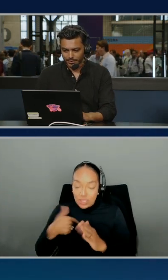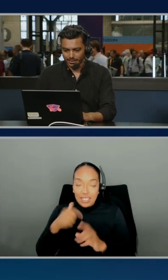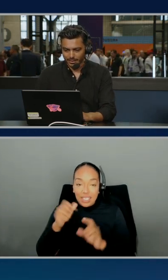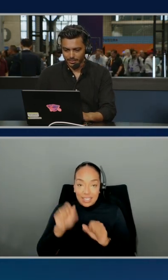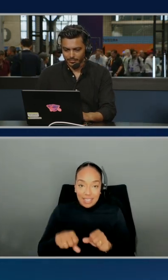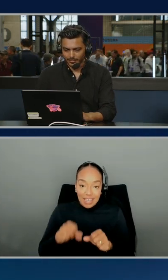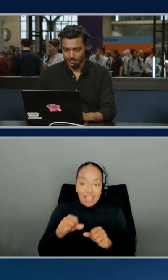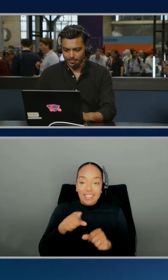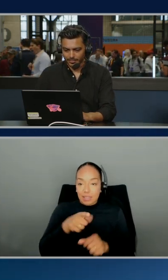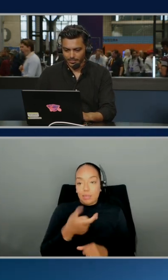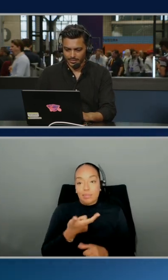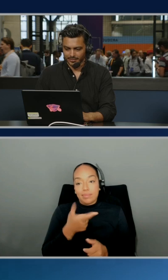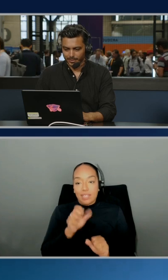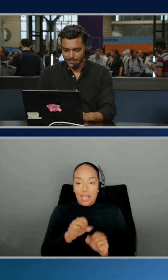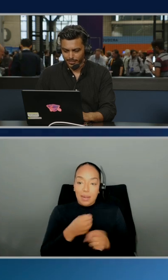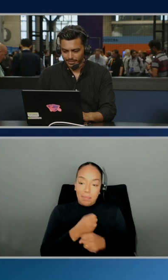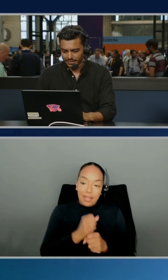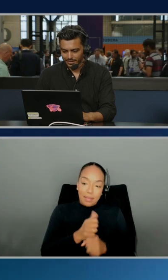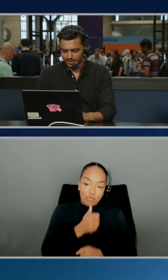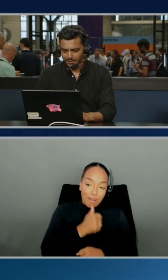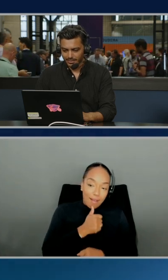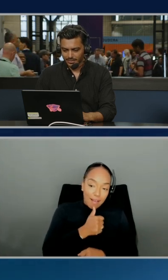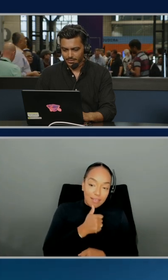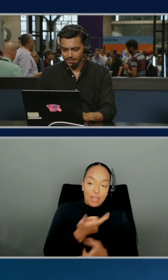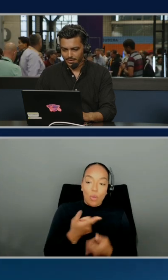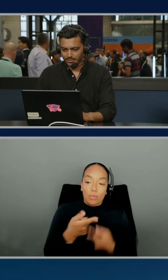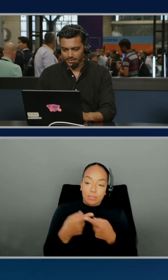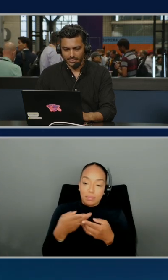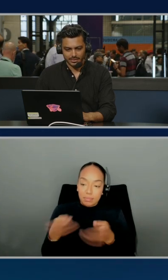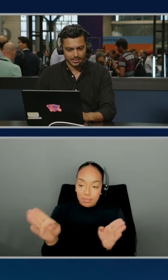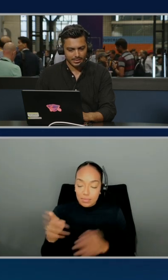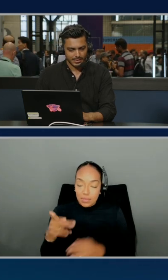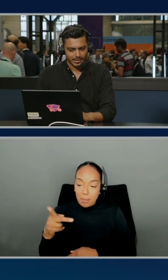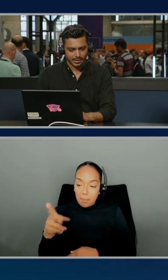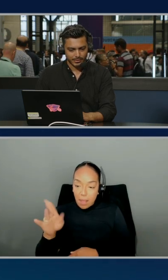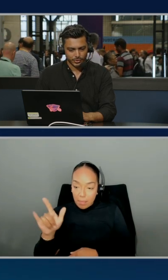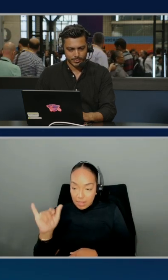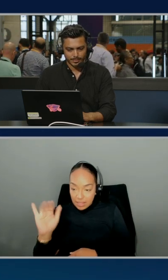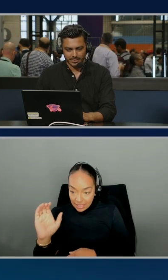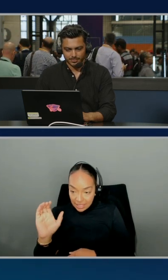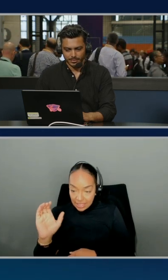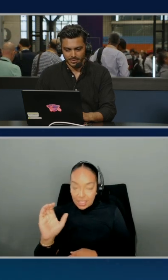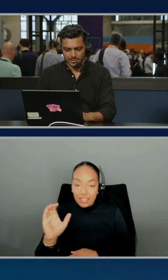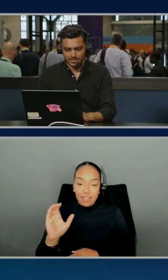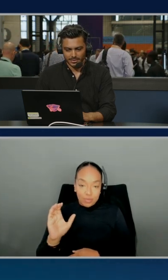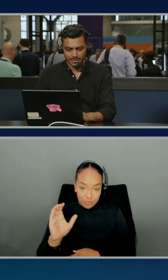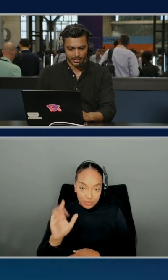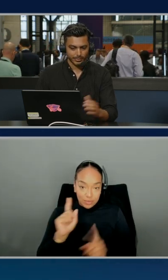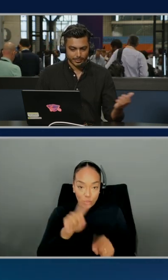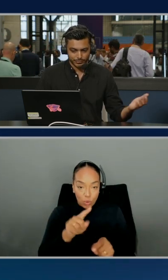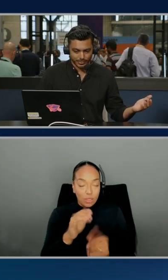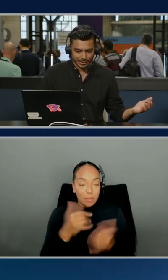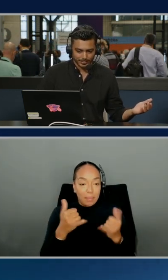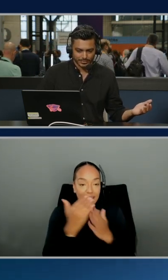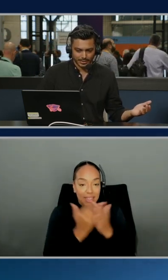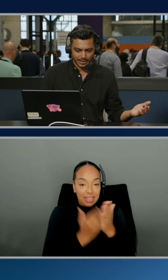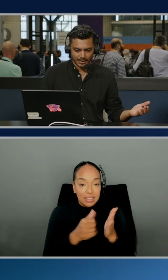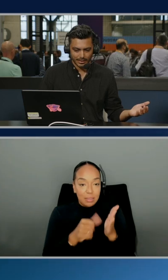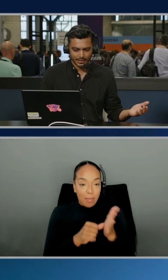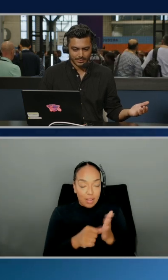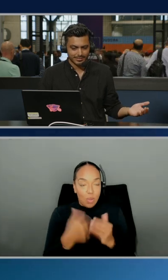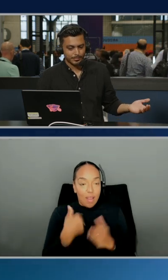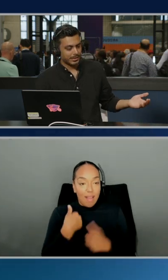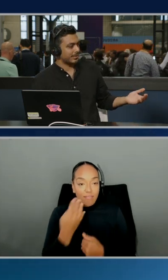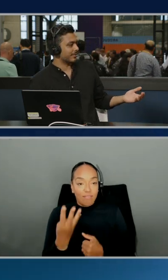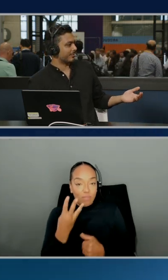app. Let's make it public. I do that. I go to my playlist page. Now there are 4 apps,